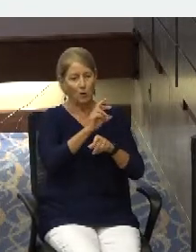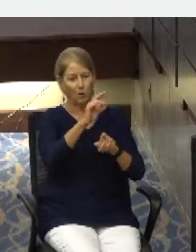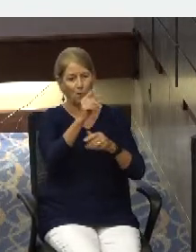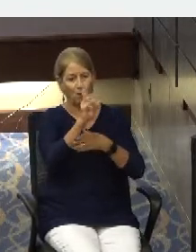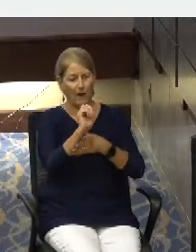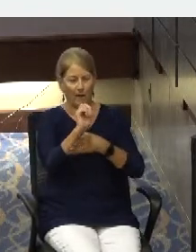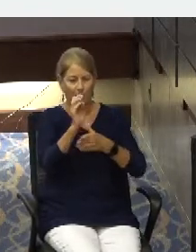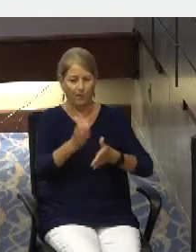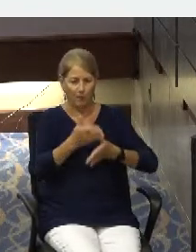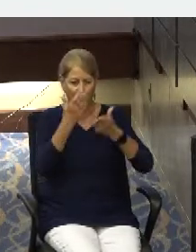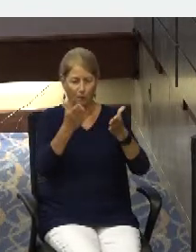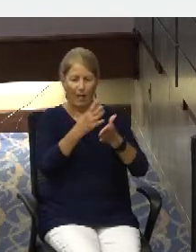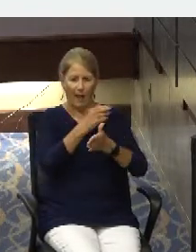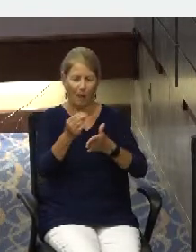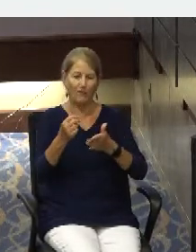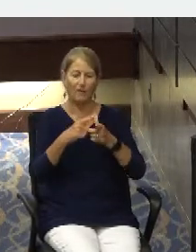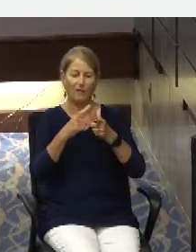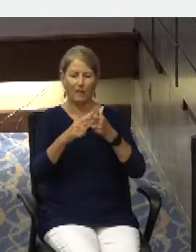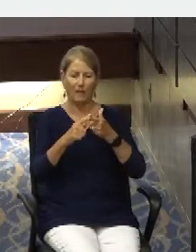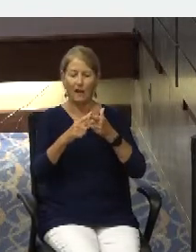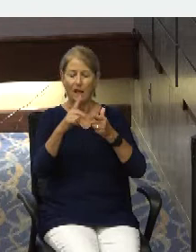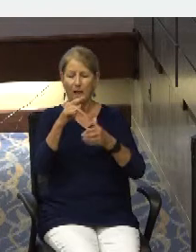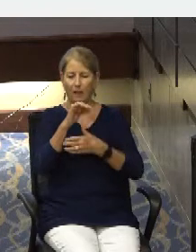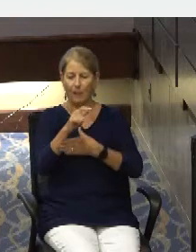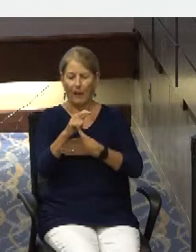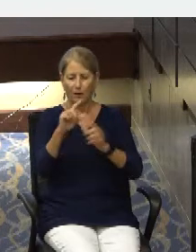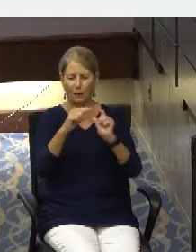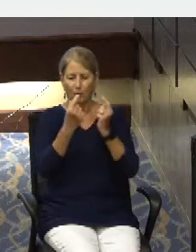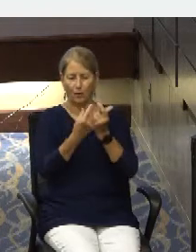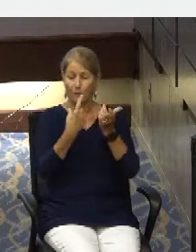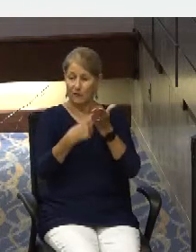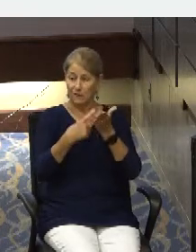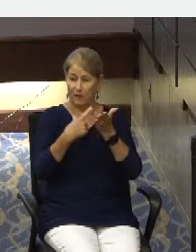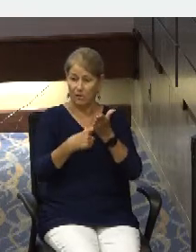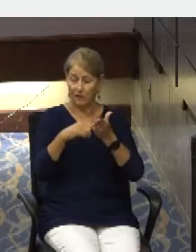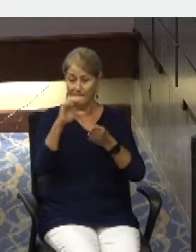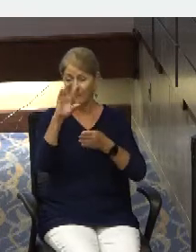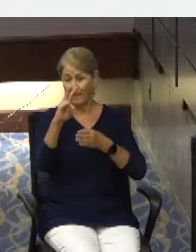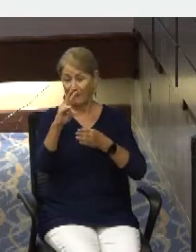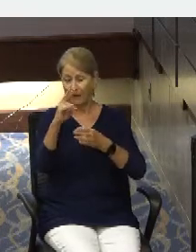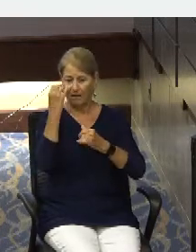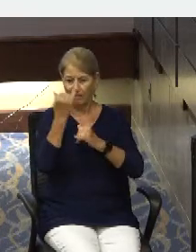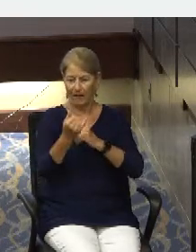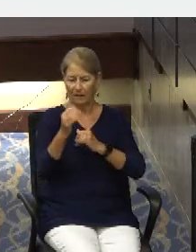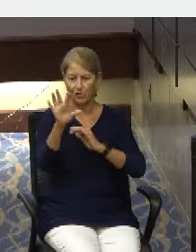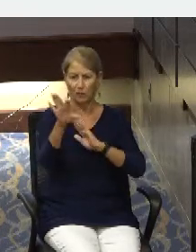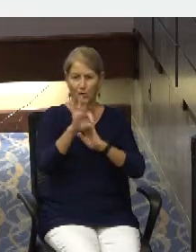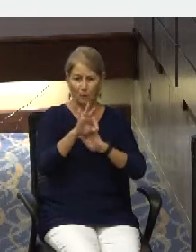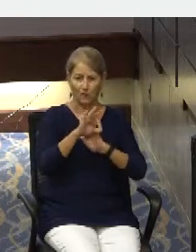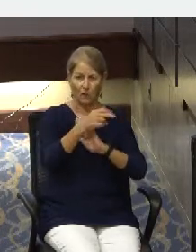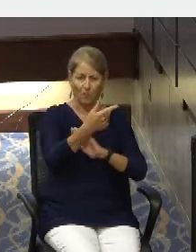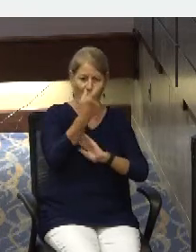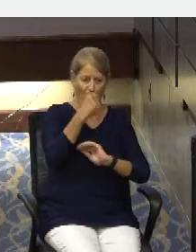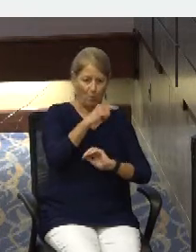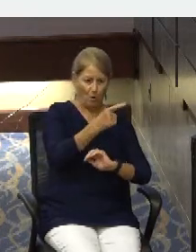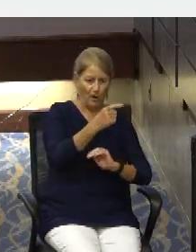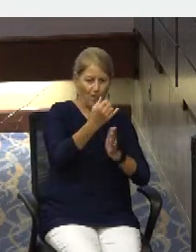group discussions. There were seven finalists chosen, 3 for one artwork and 4 for the